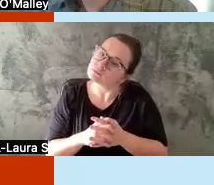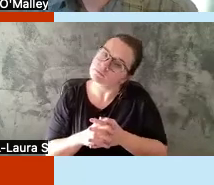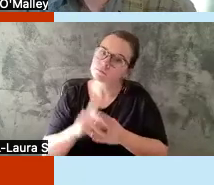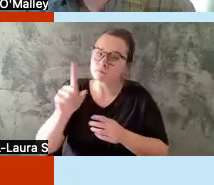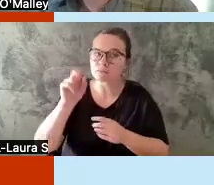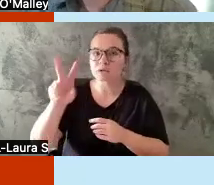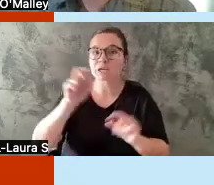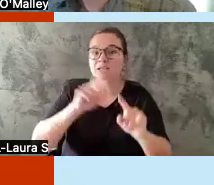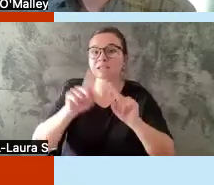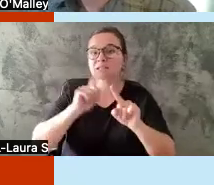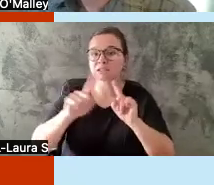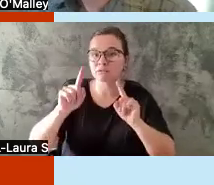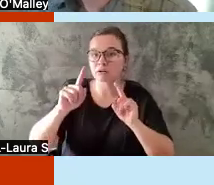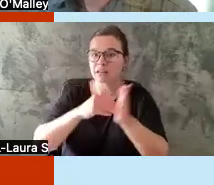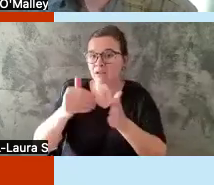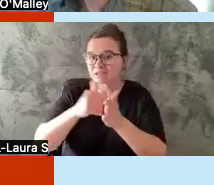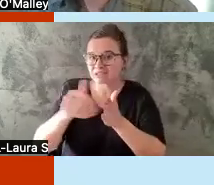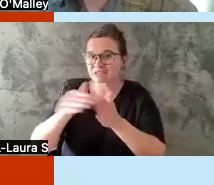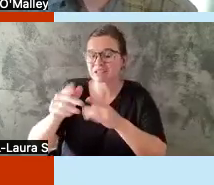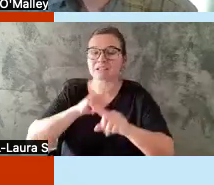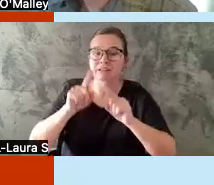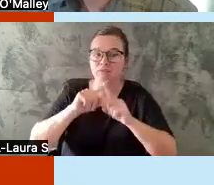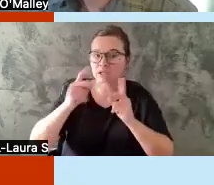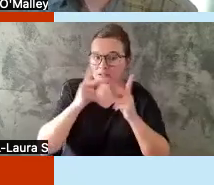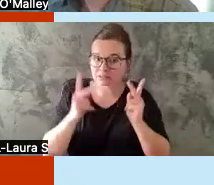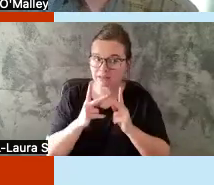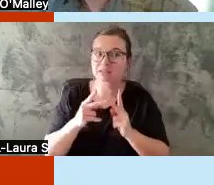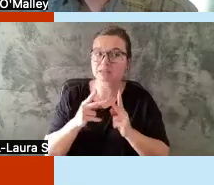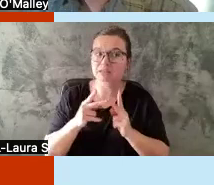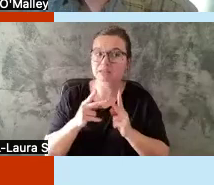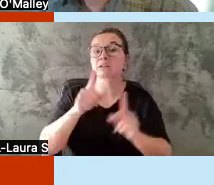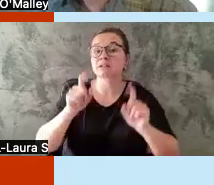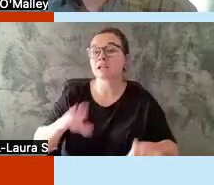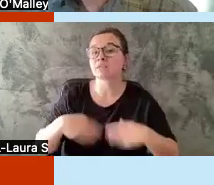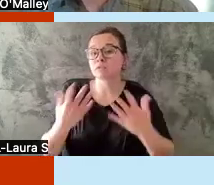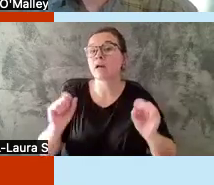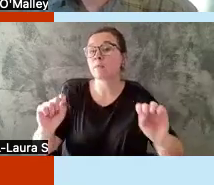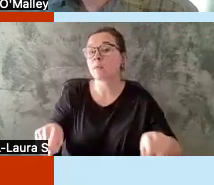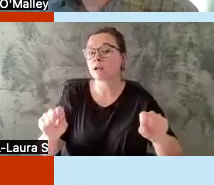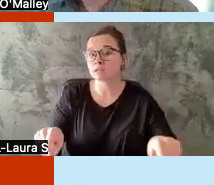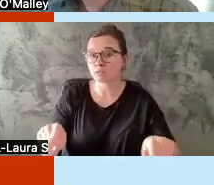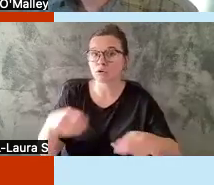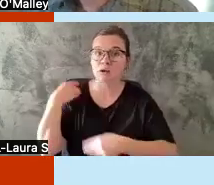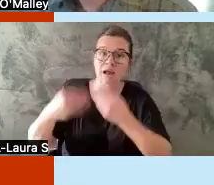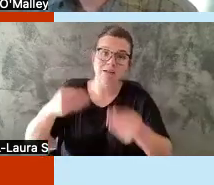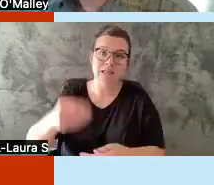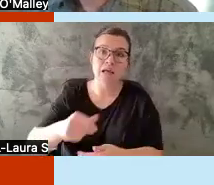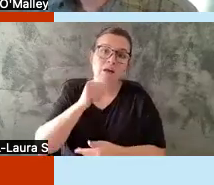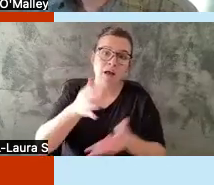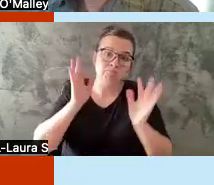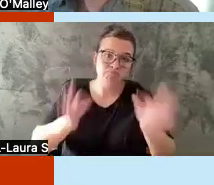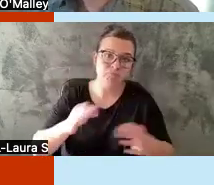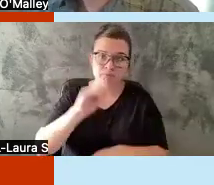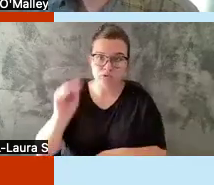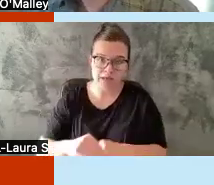DNA sites on a particular genome are analyzed, these tests are only providing probabilities of ancestry, not definitive